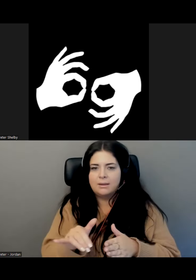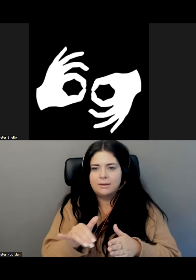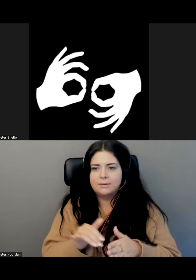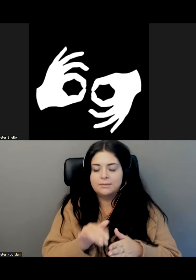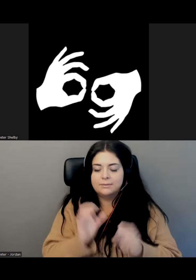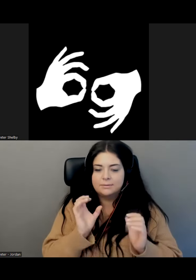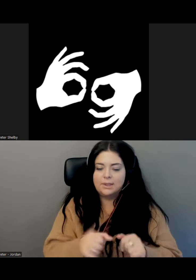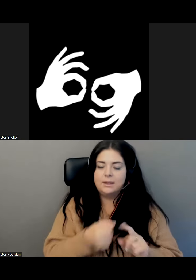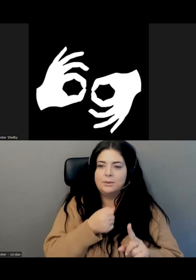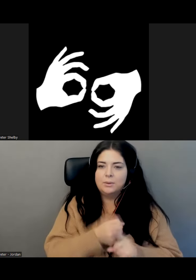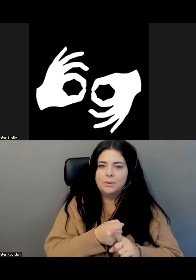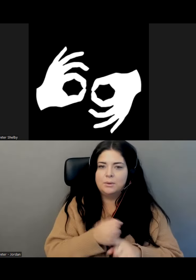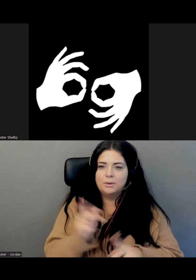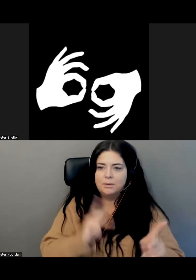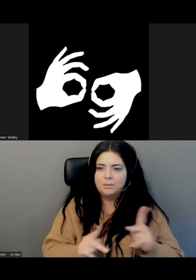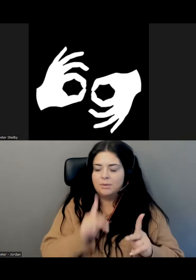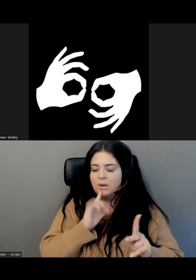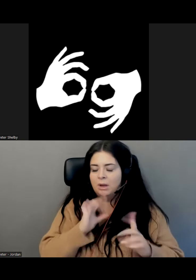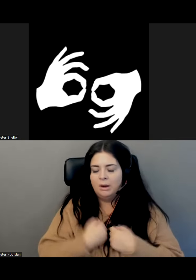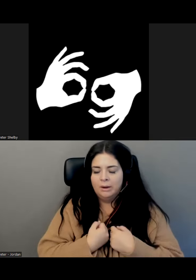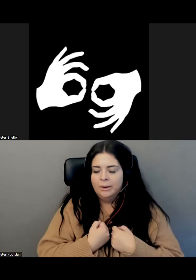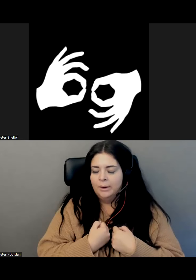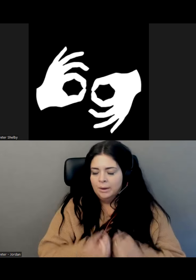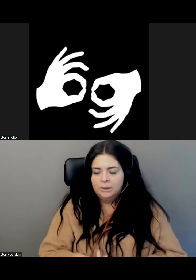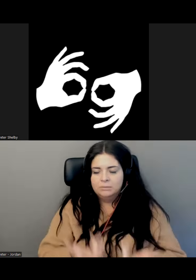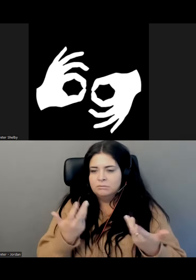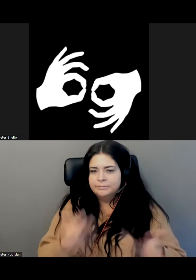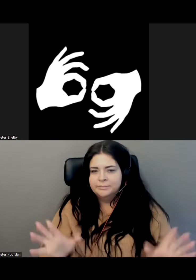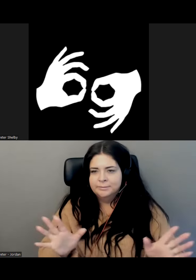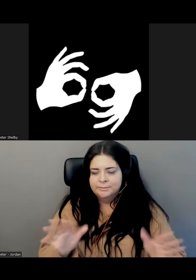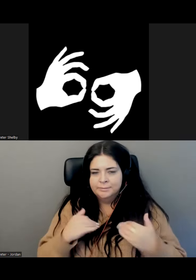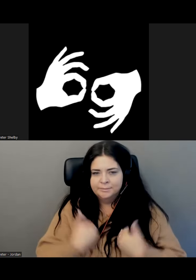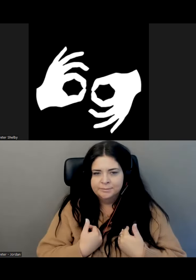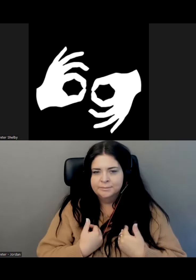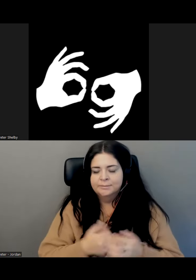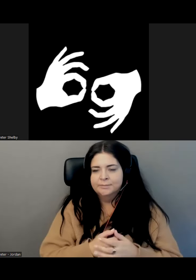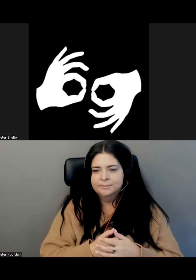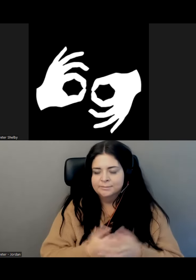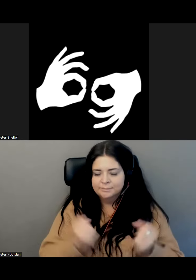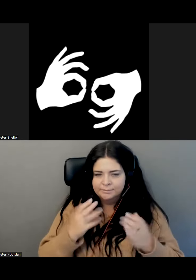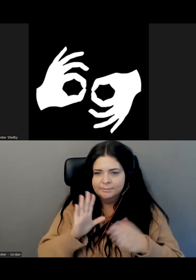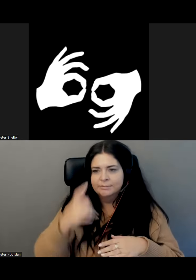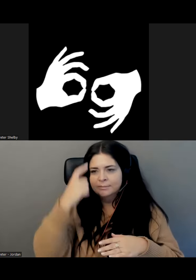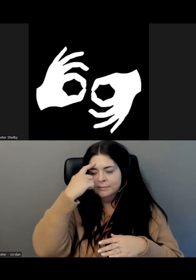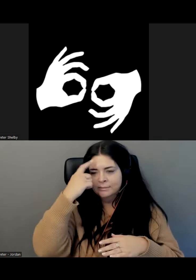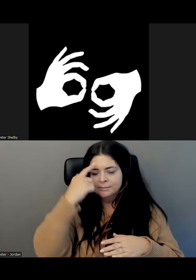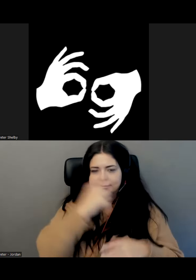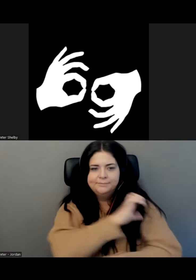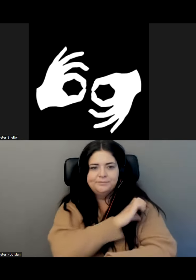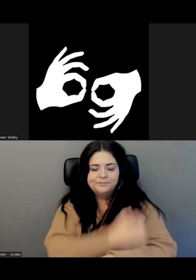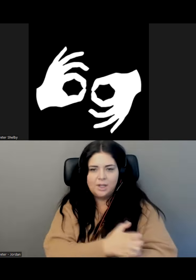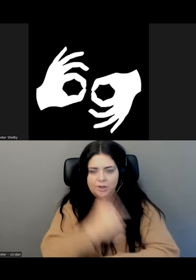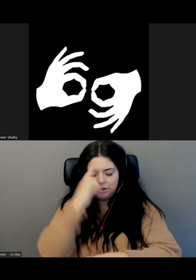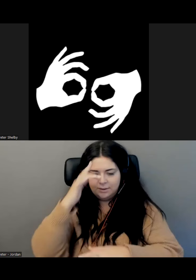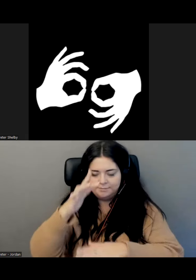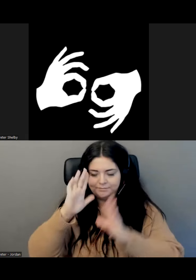really cause people to feel absolutely wiped out at the end of that. And so much of your brain's energy and resources is just